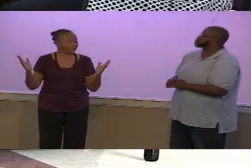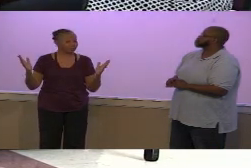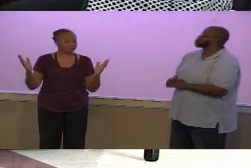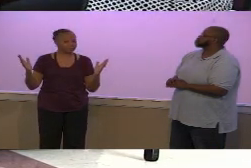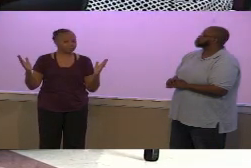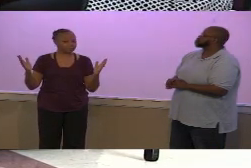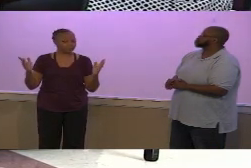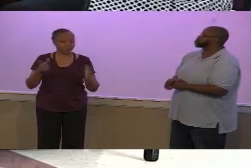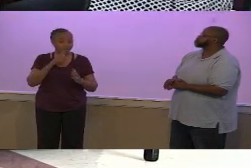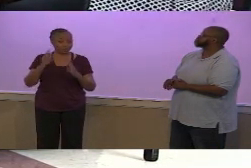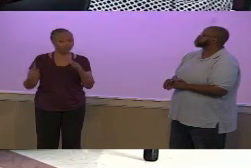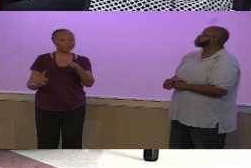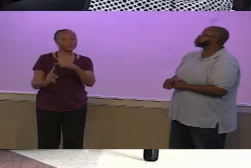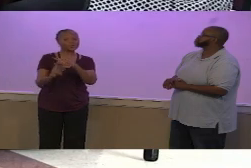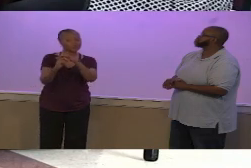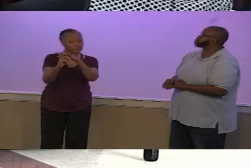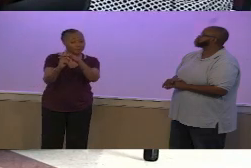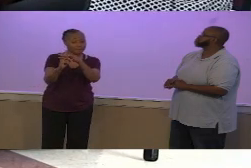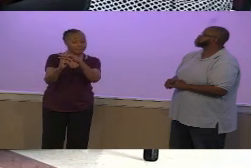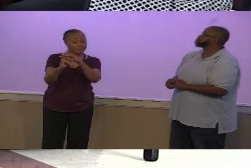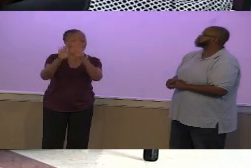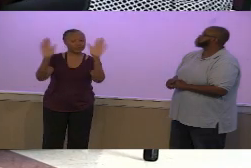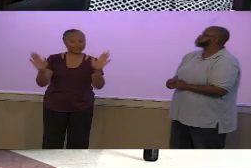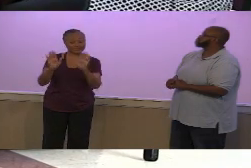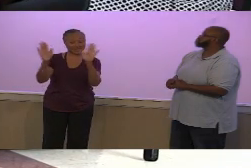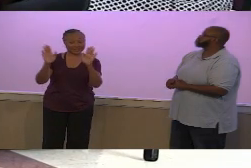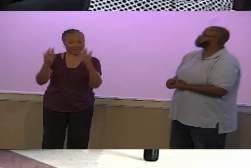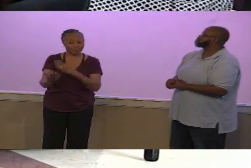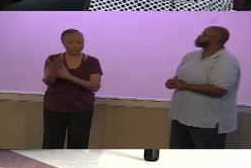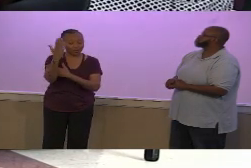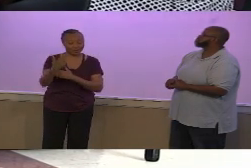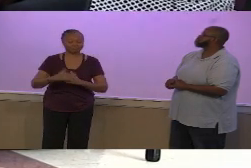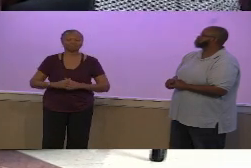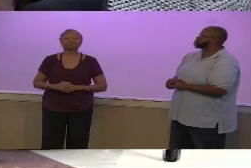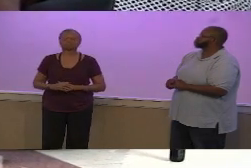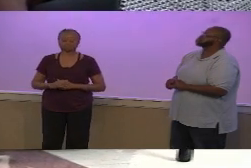who attends on Sunday morning.